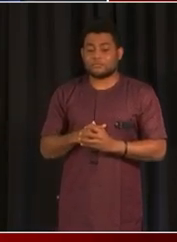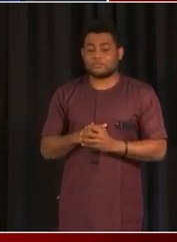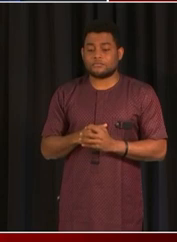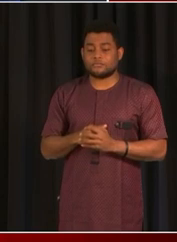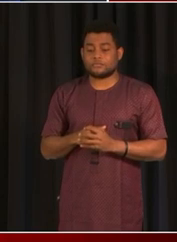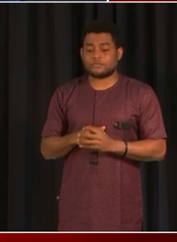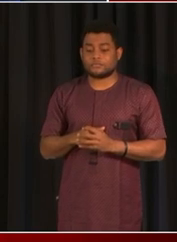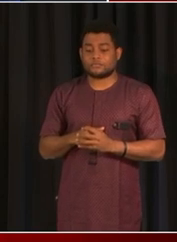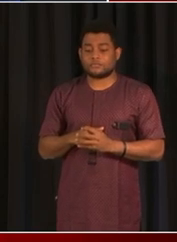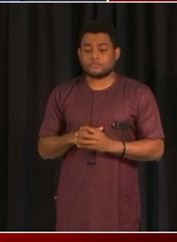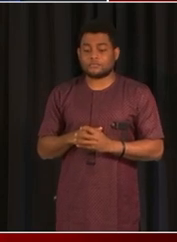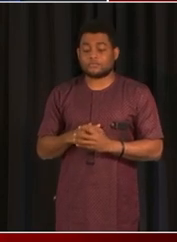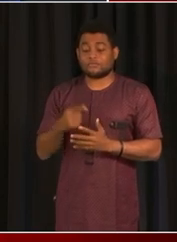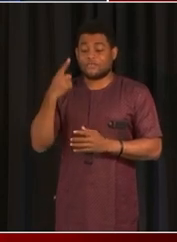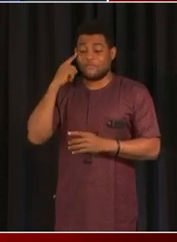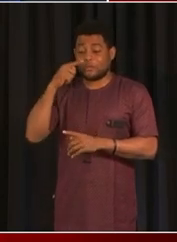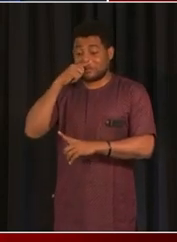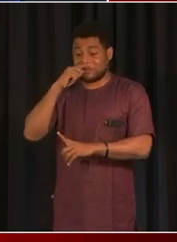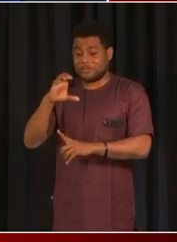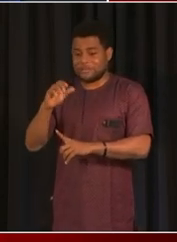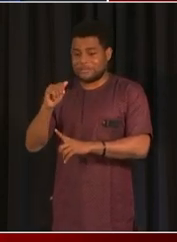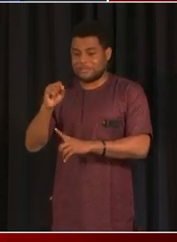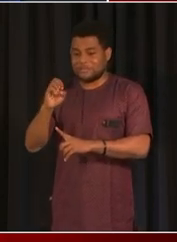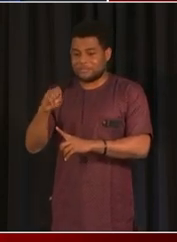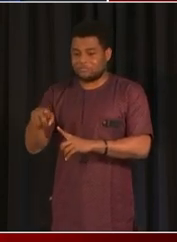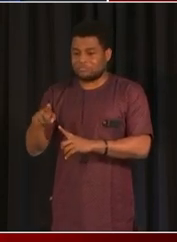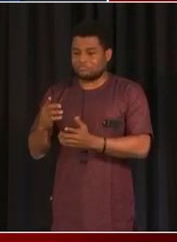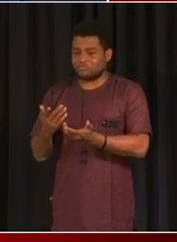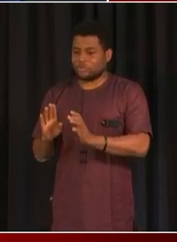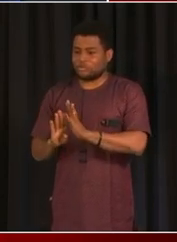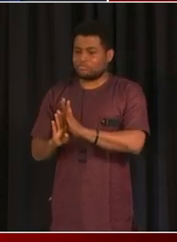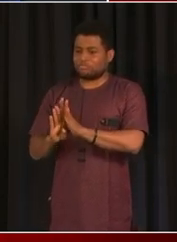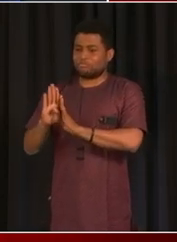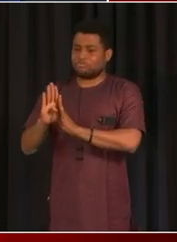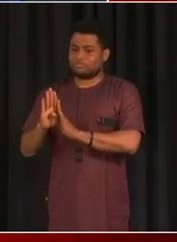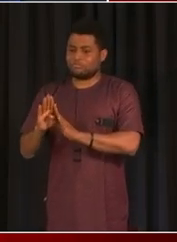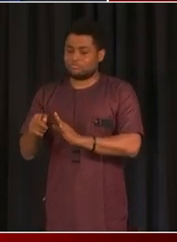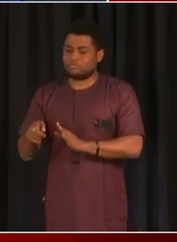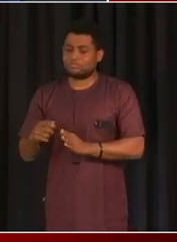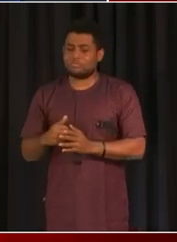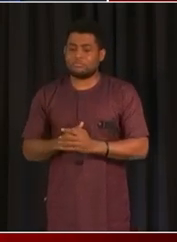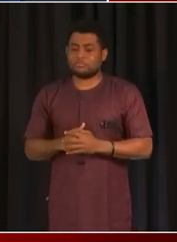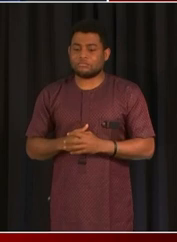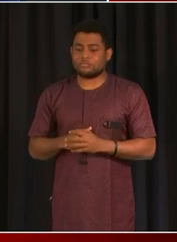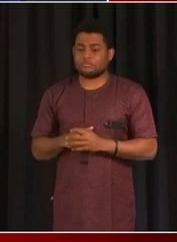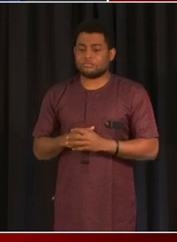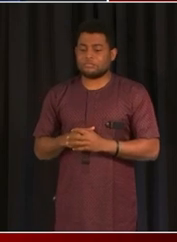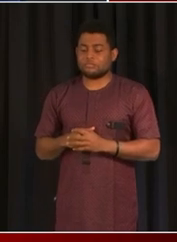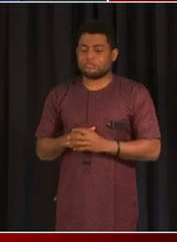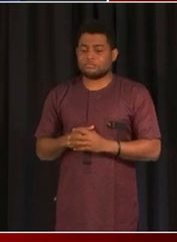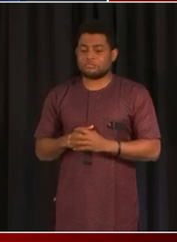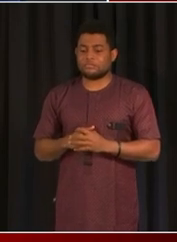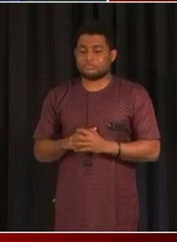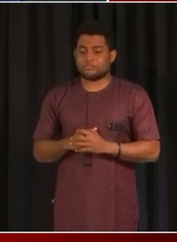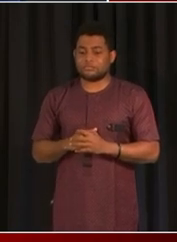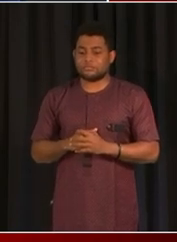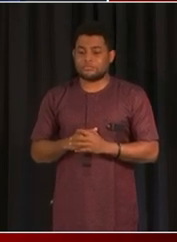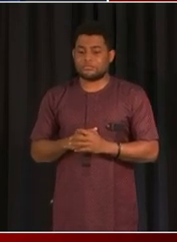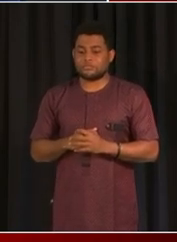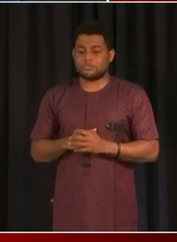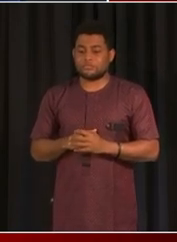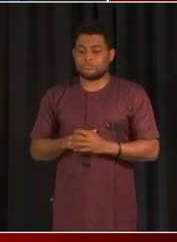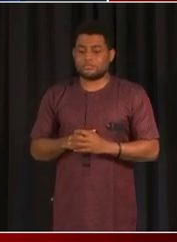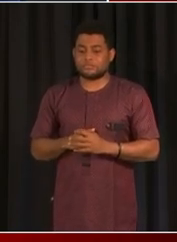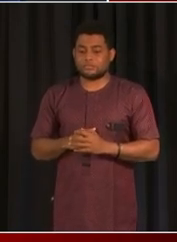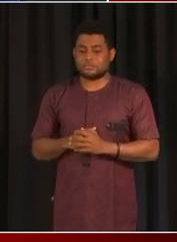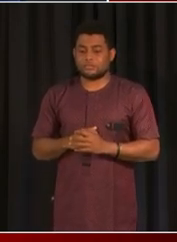that putting a stress on our capacity? Sure. So we'll note that we were extremely fortunate